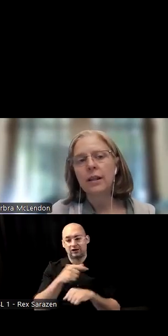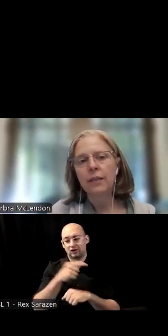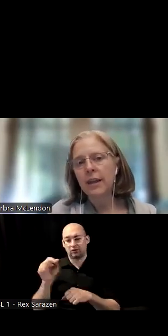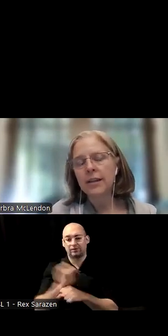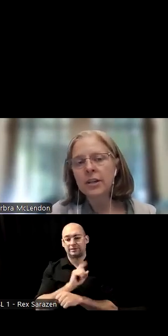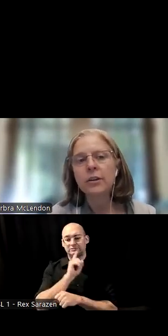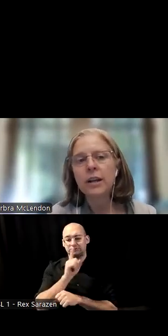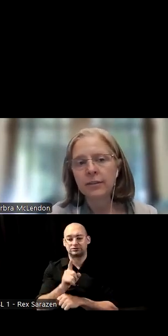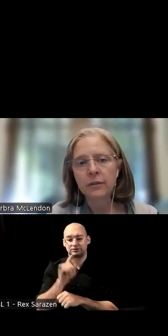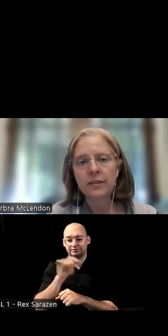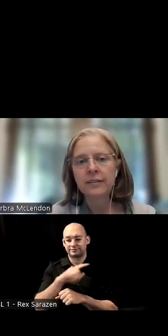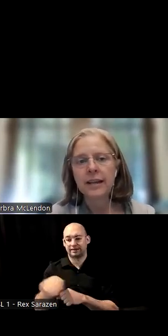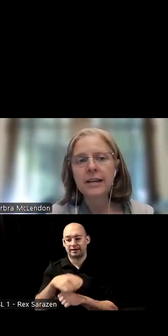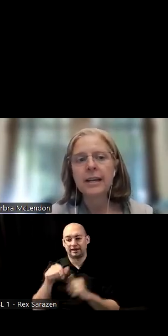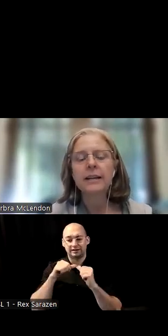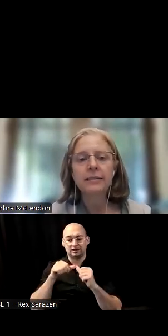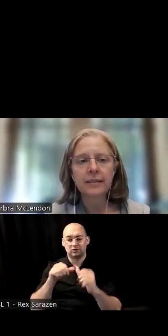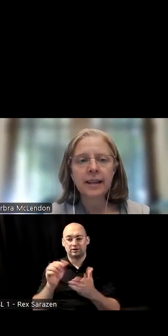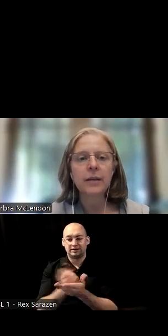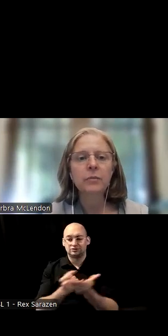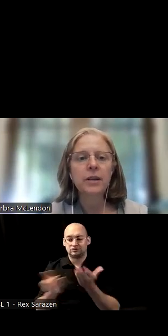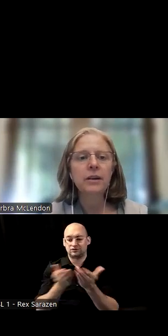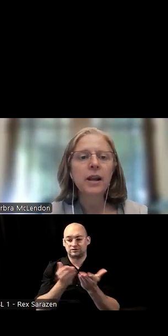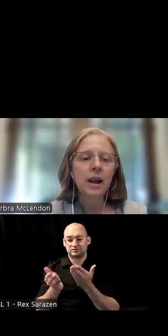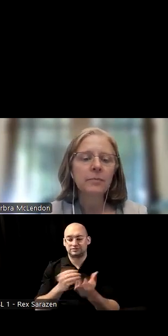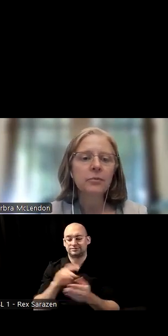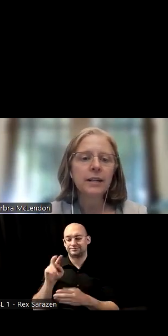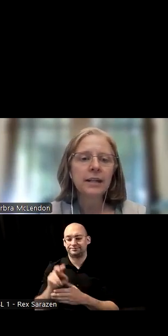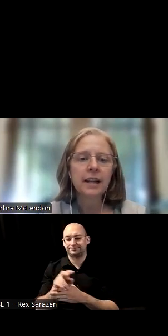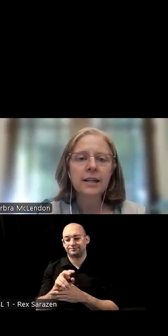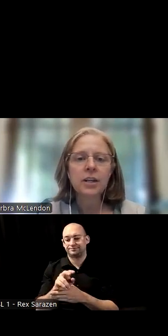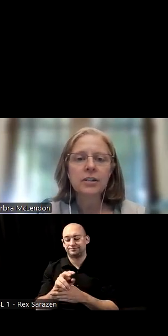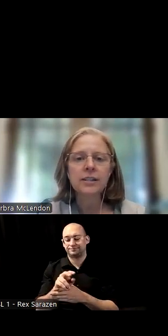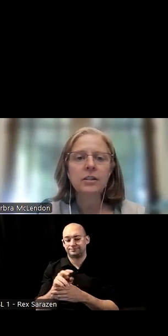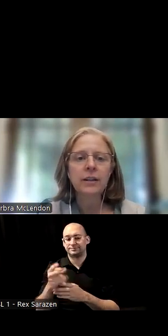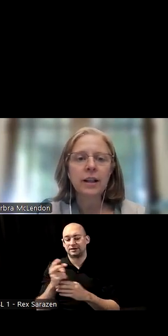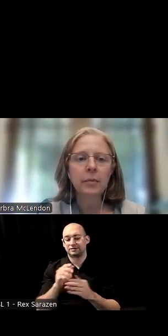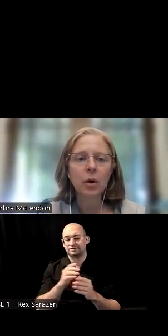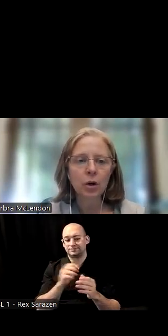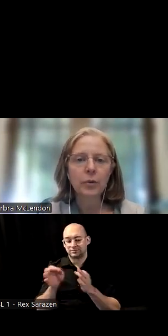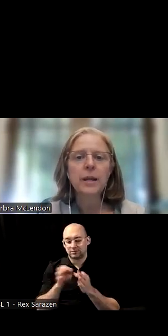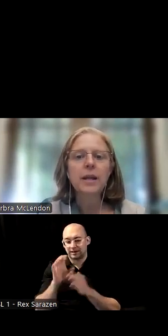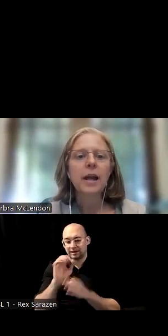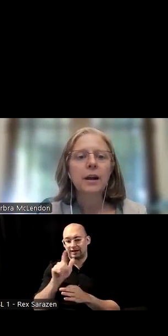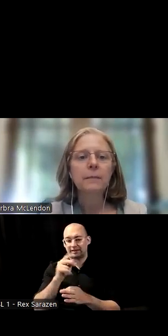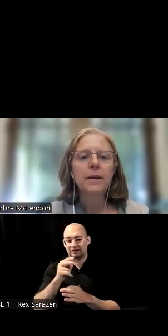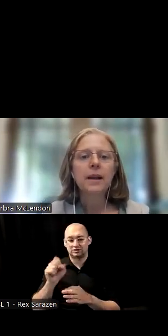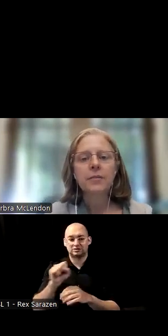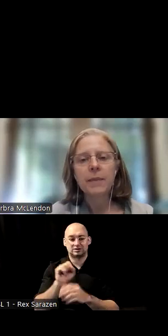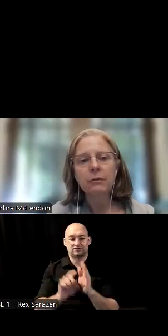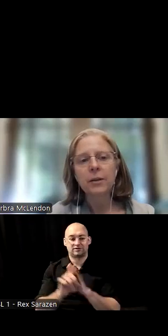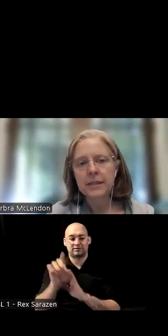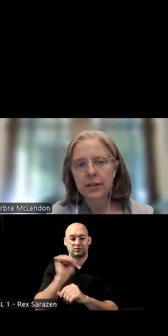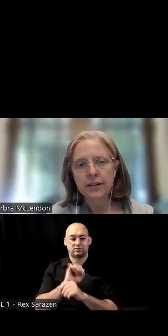ensure that they continue to get the services they need. And then the second would be directing CalHHS to develop a work group